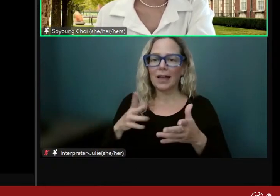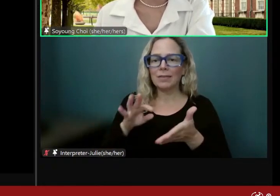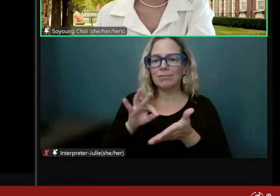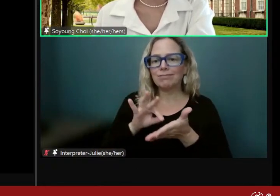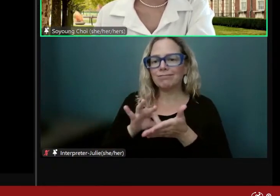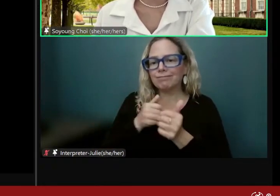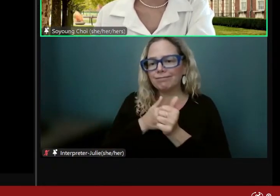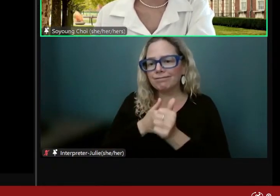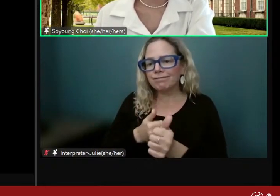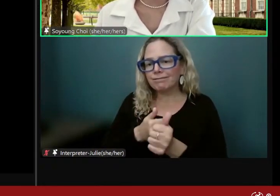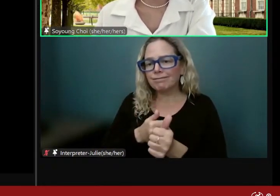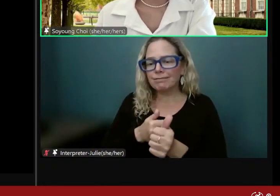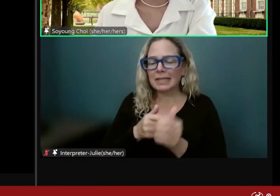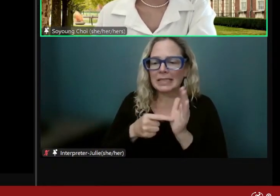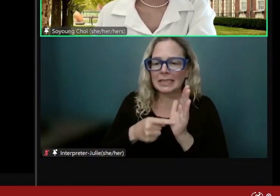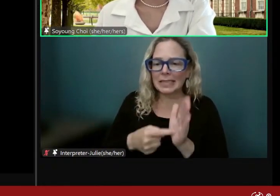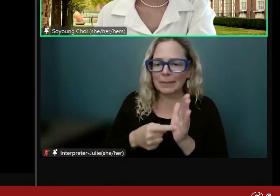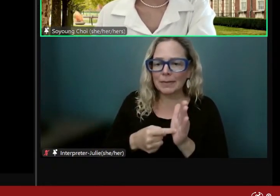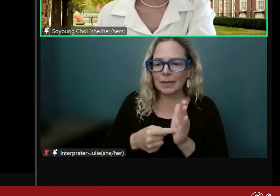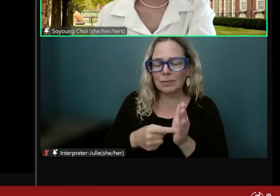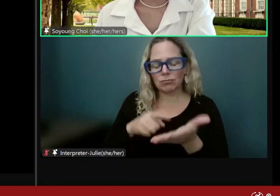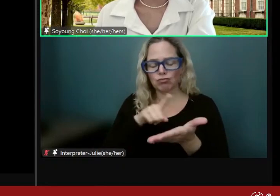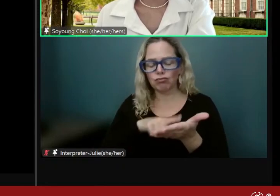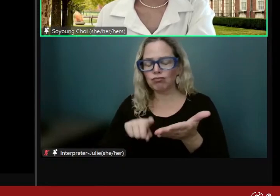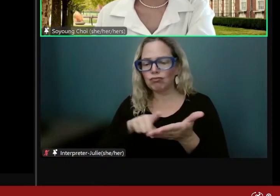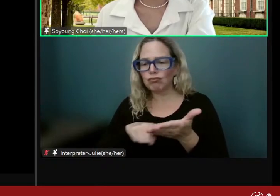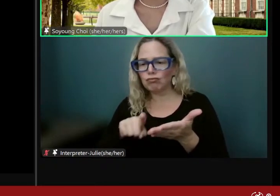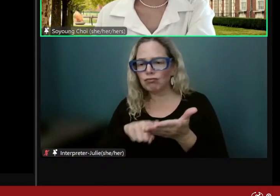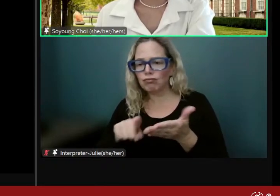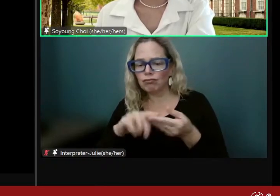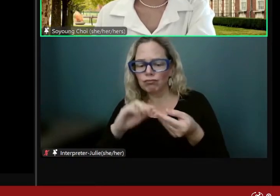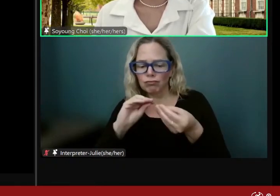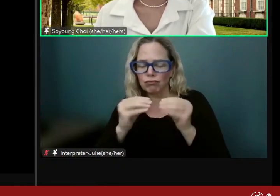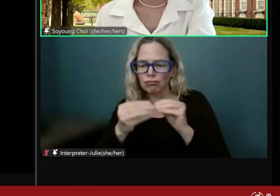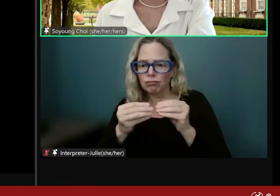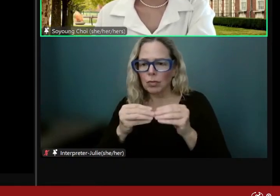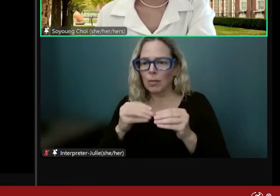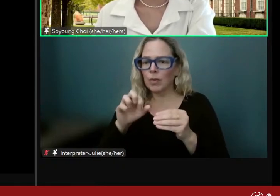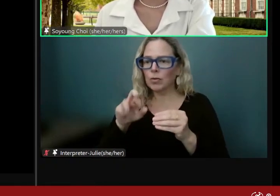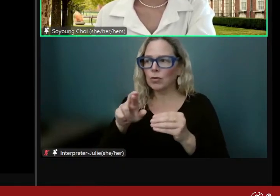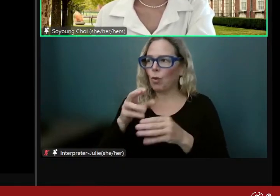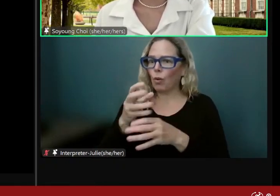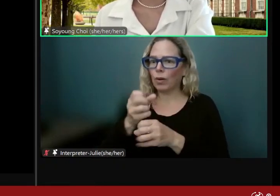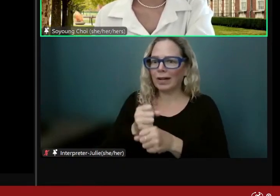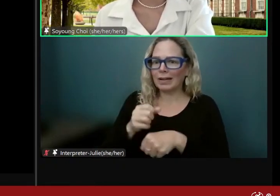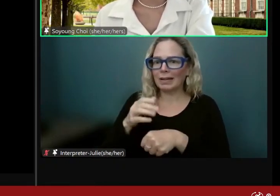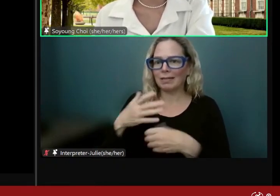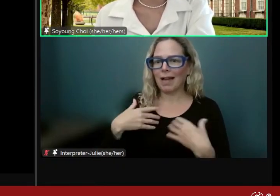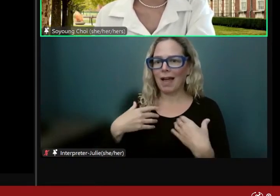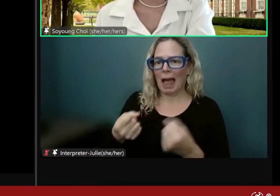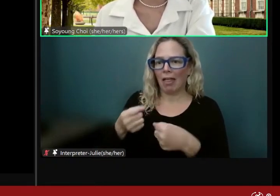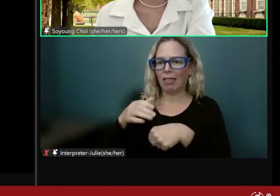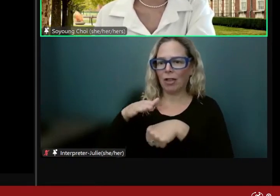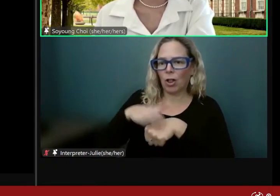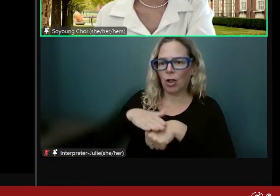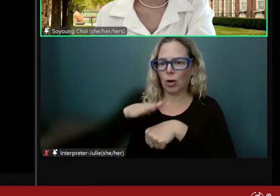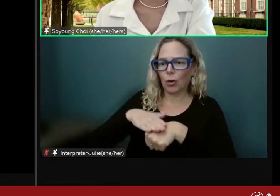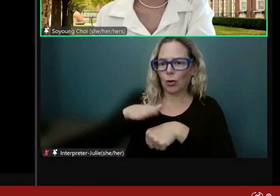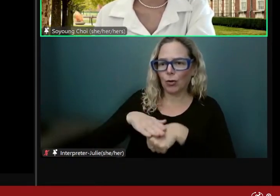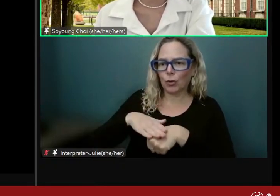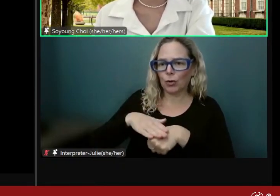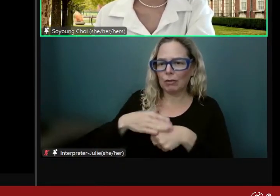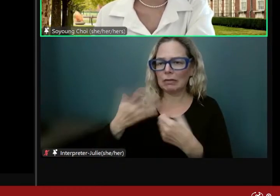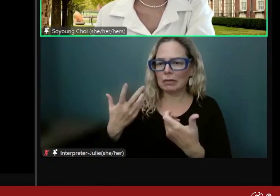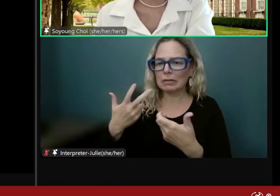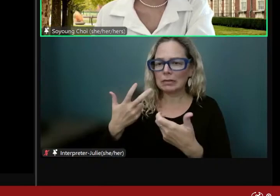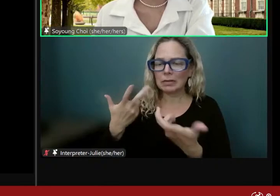symptoms, viewing trends, or receiving health alerts are often inaccessible without visual